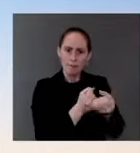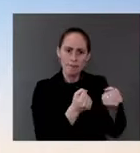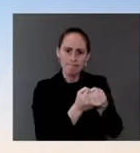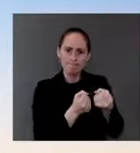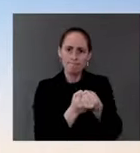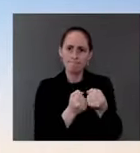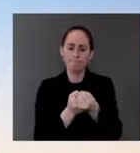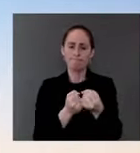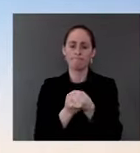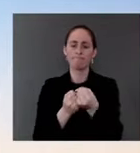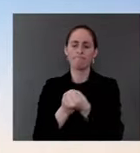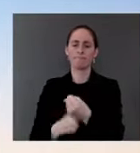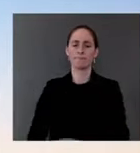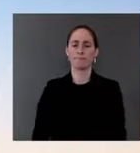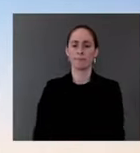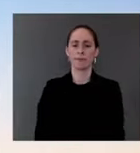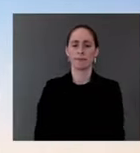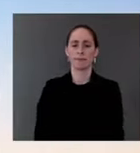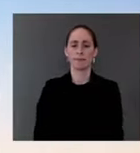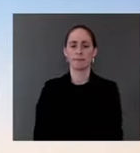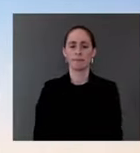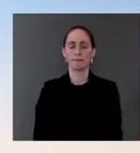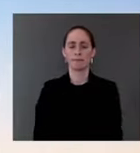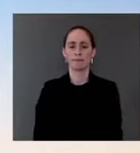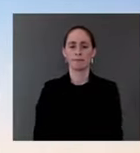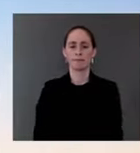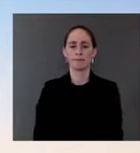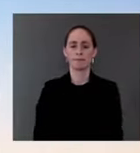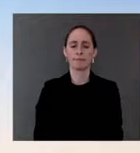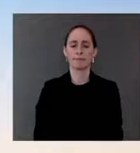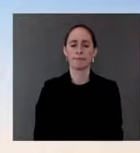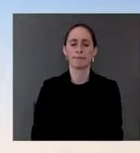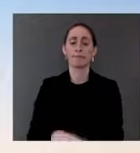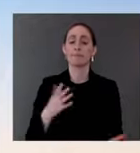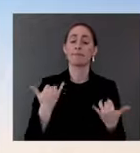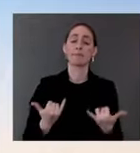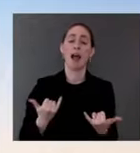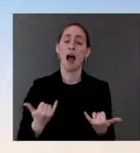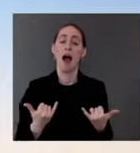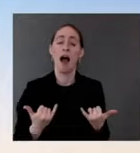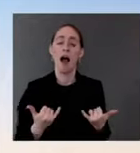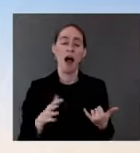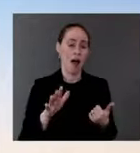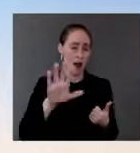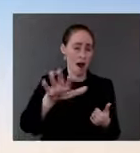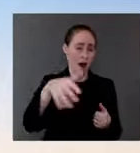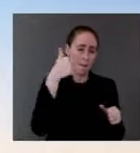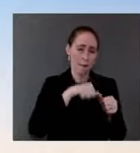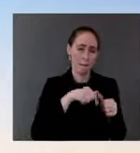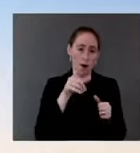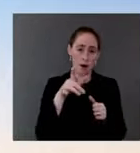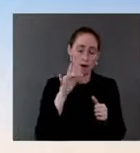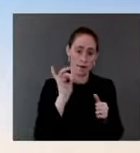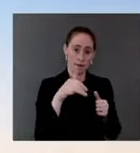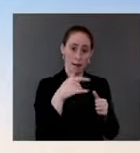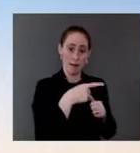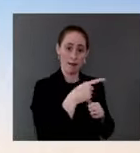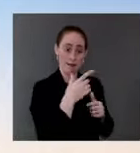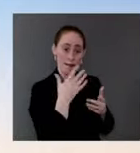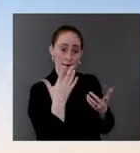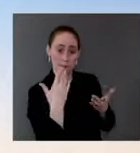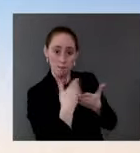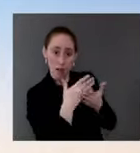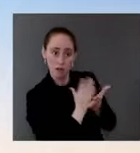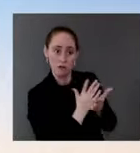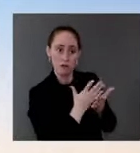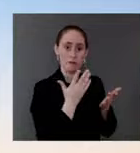and obviously we're on the CR short-term budget right now, is an increase and a plus up in funding for the COPS program of almost